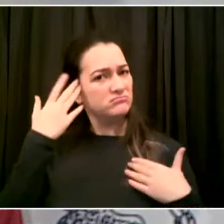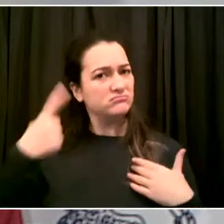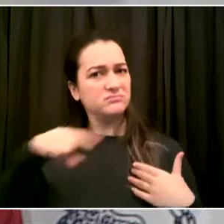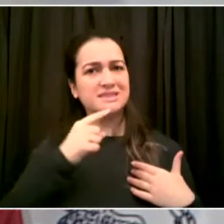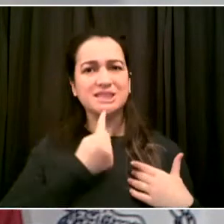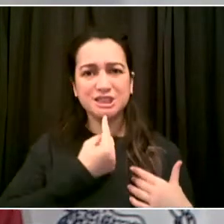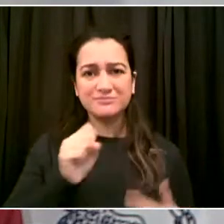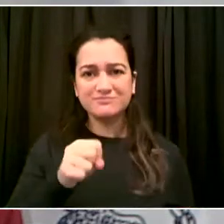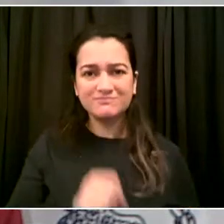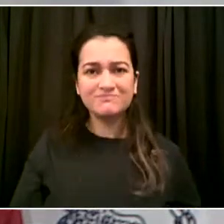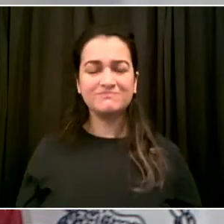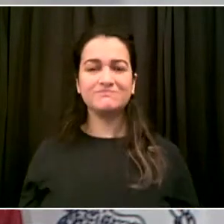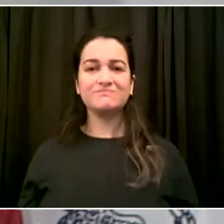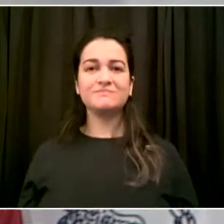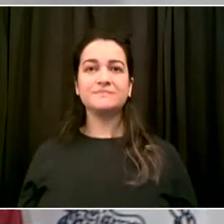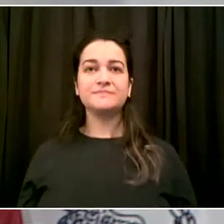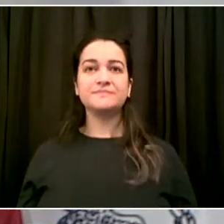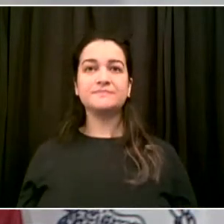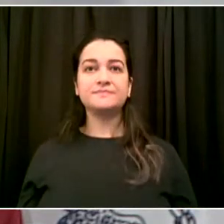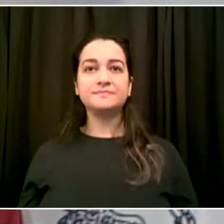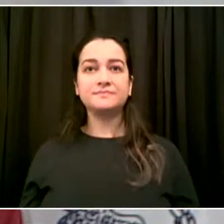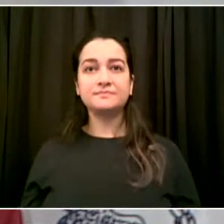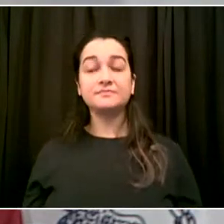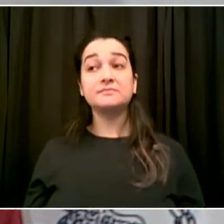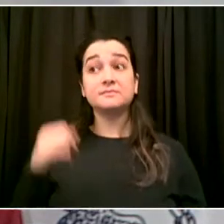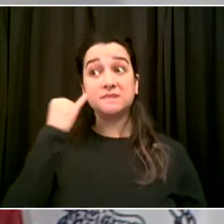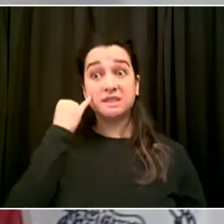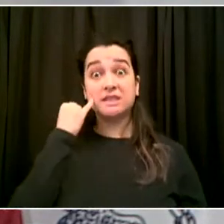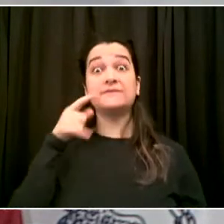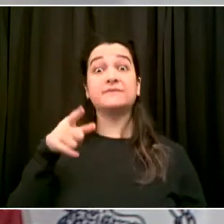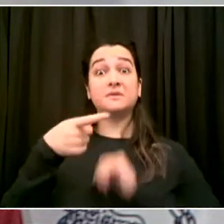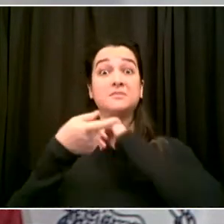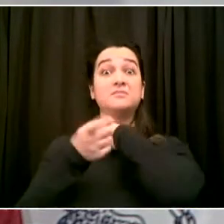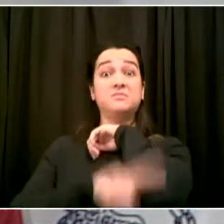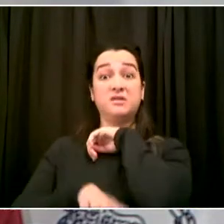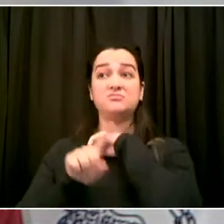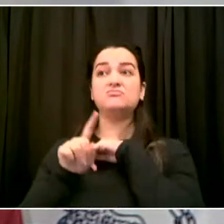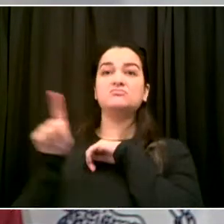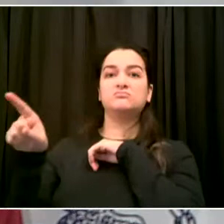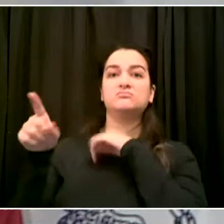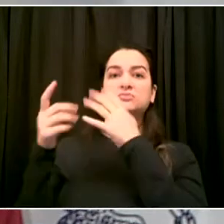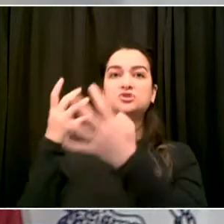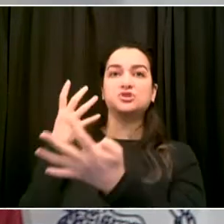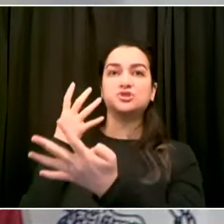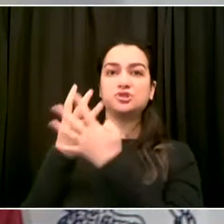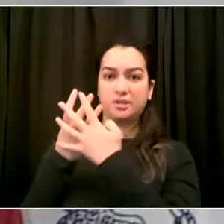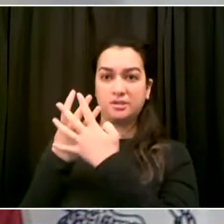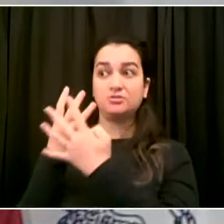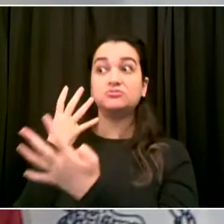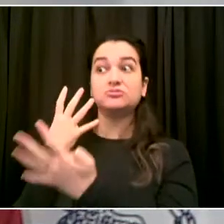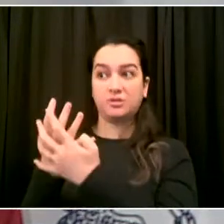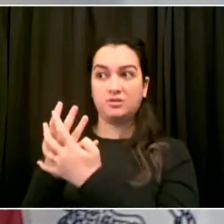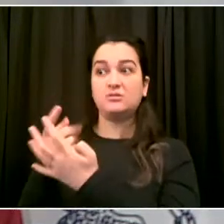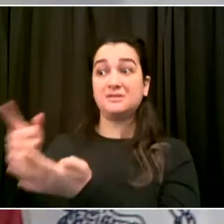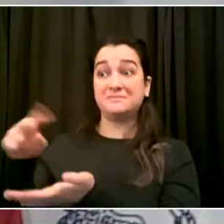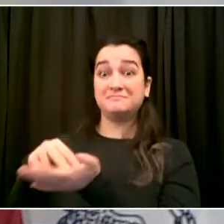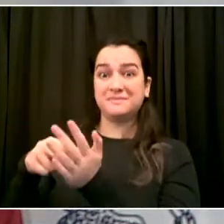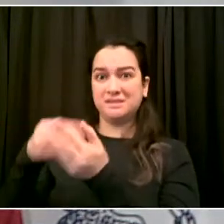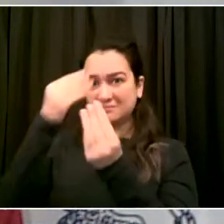So it depends on the offenses. But Inspector, help us with the higher